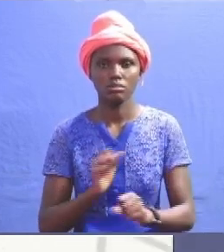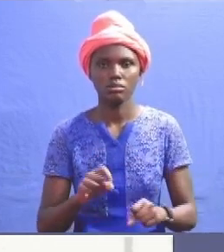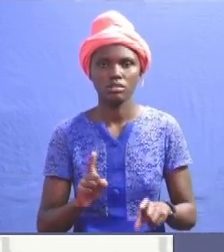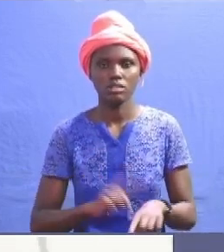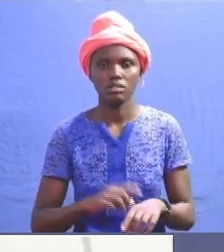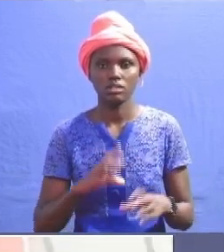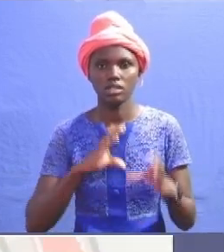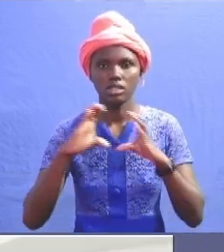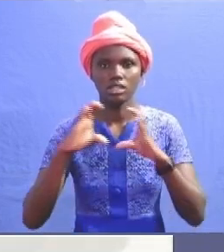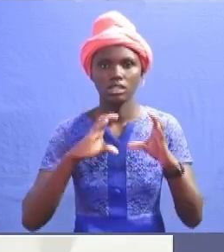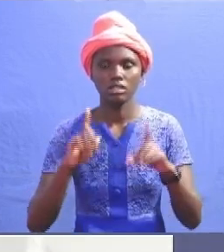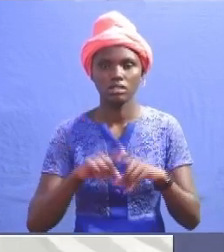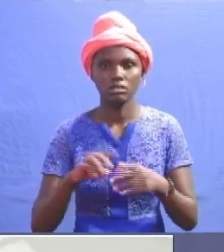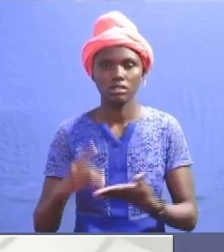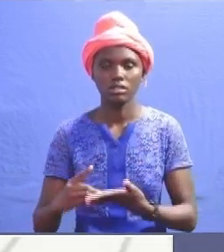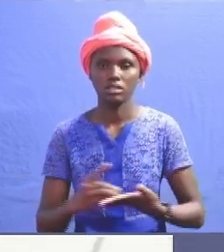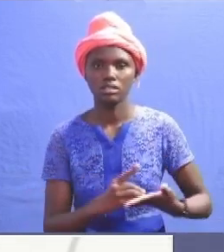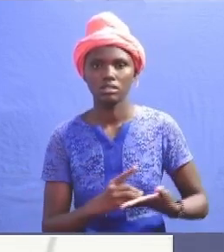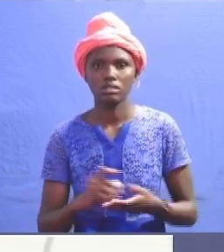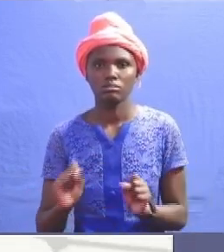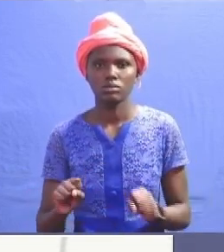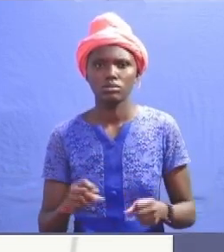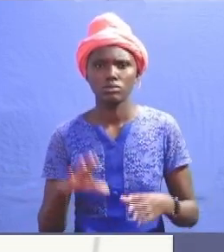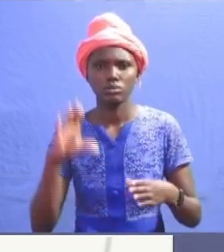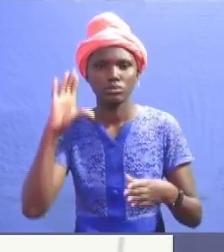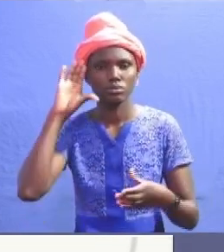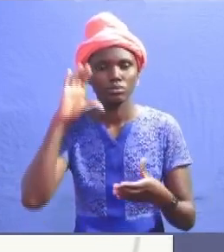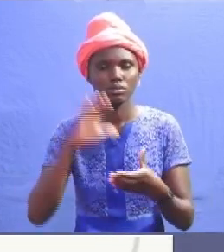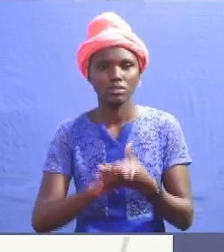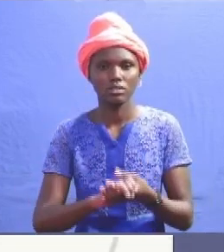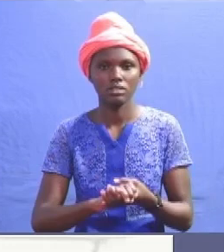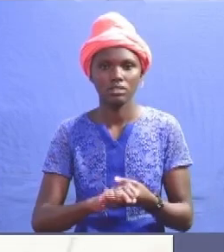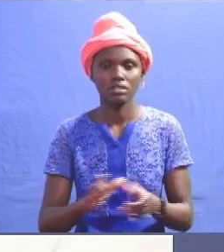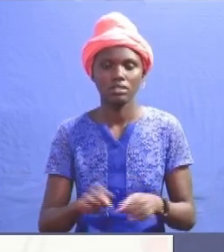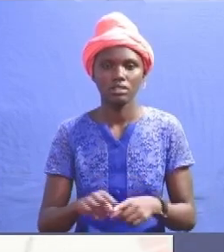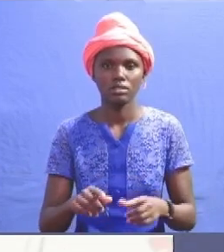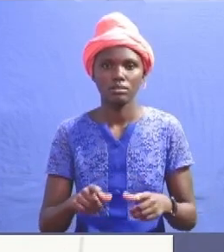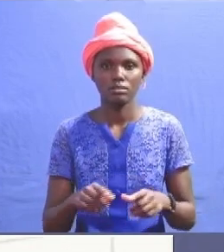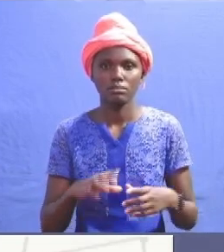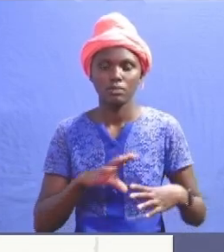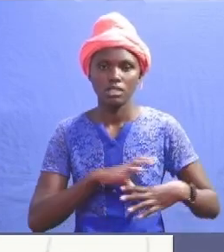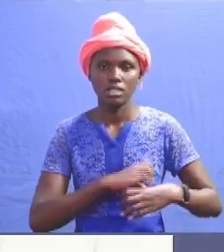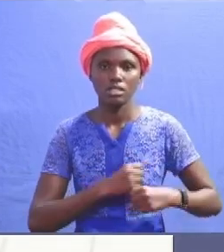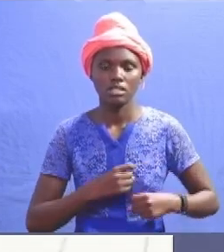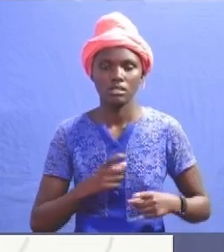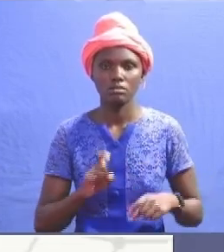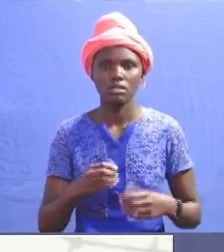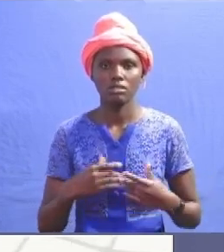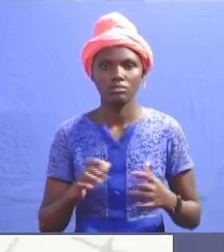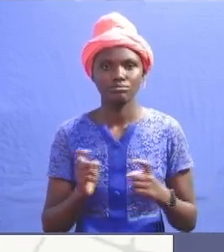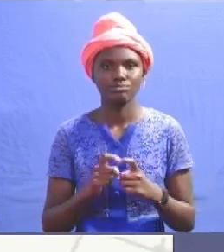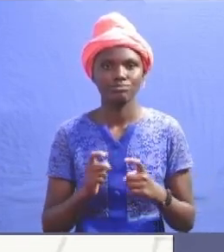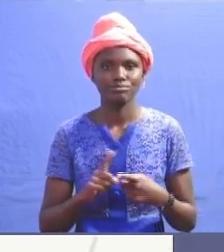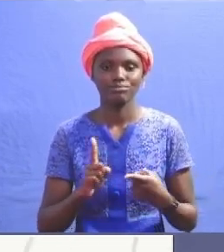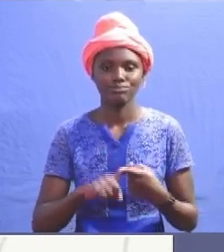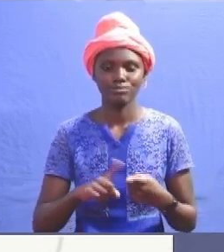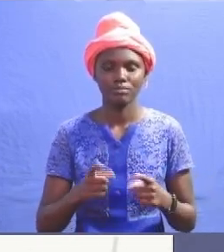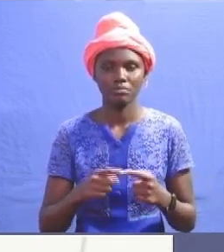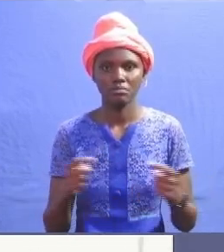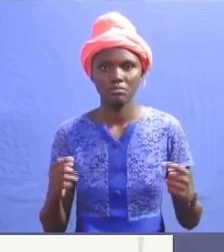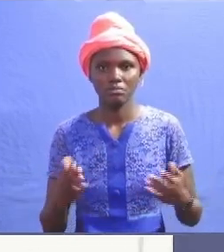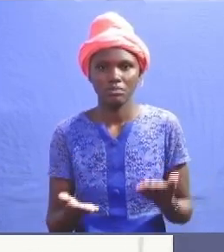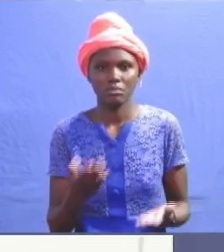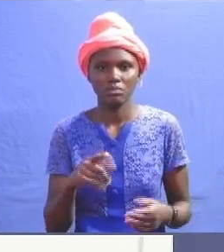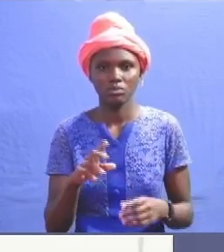and dialogue. If you trust and believe whatever has been said here is positive, is good, please spread outside there. Be